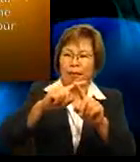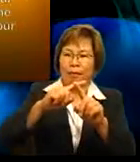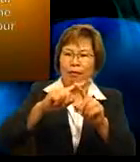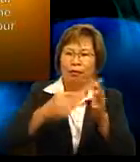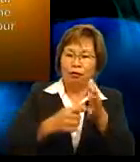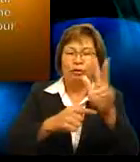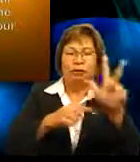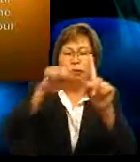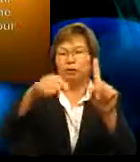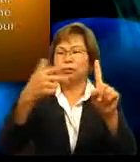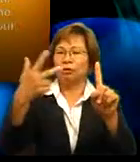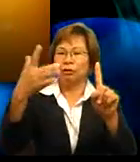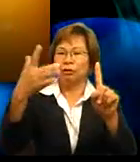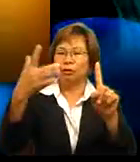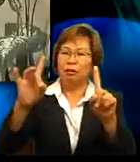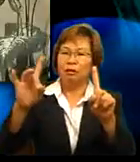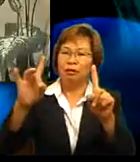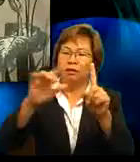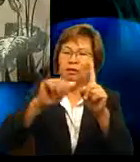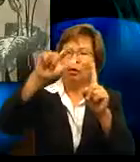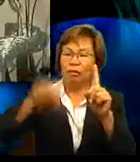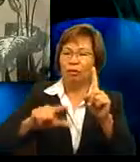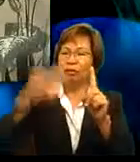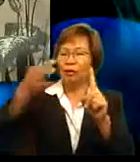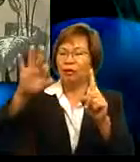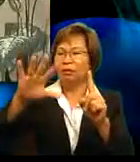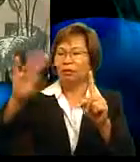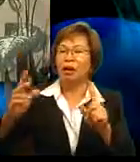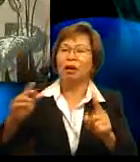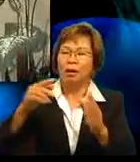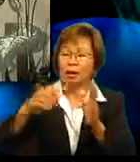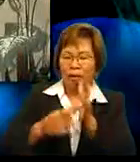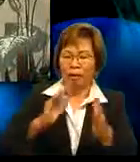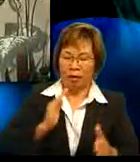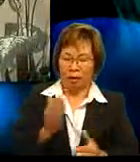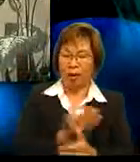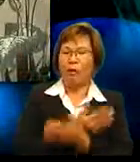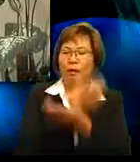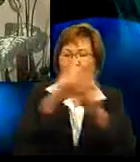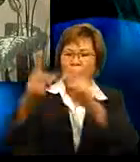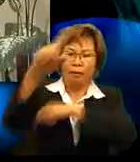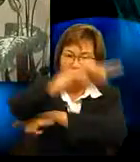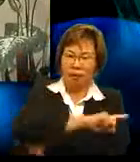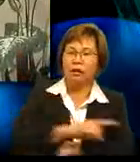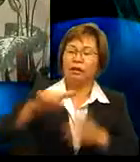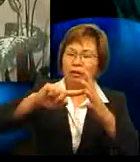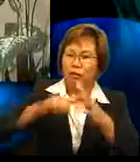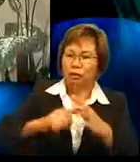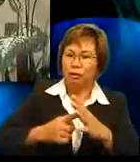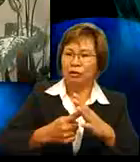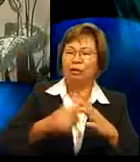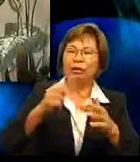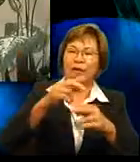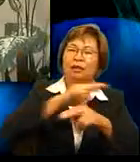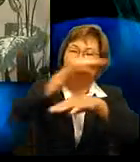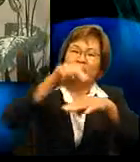1957 as our Independence Day. Wow, that's great! You have used the national monument, which is a name